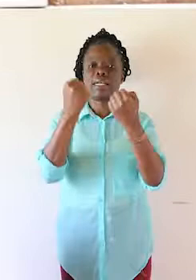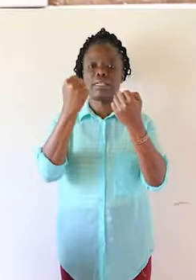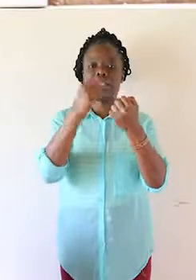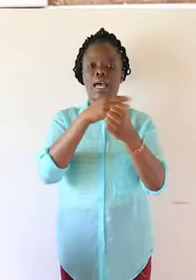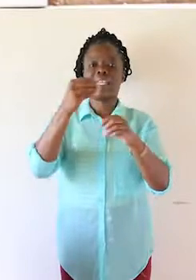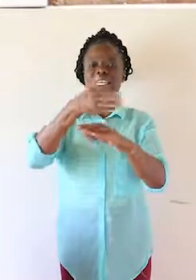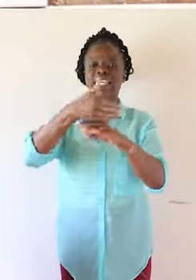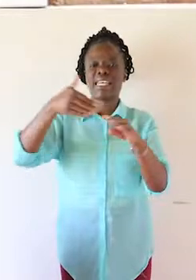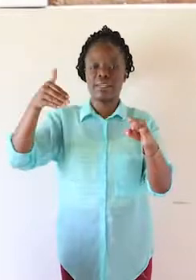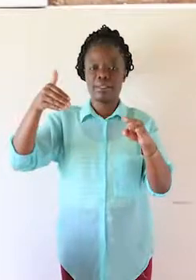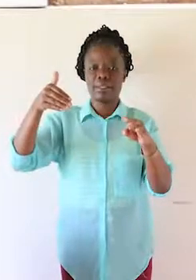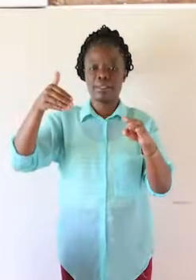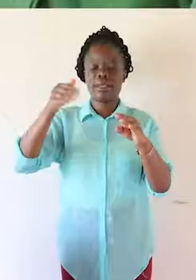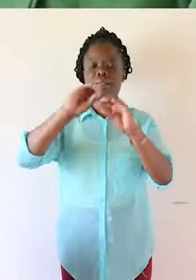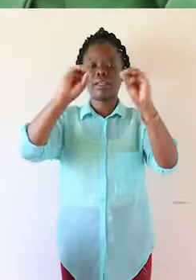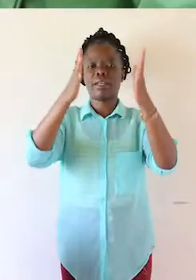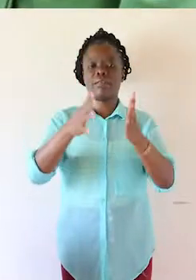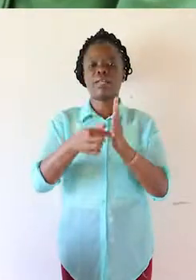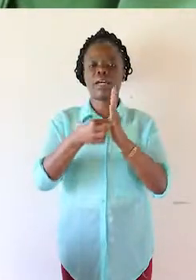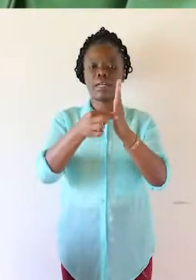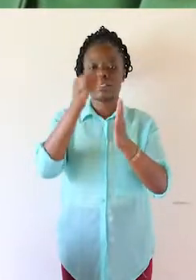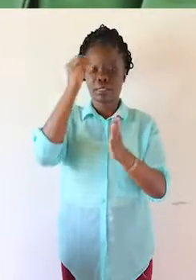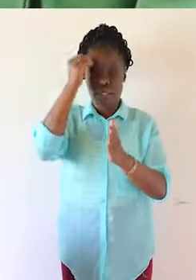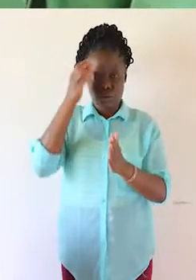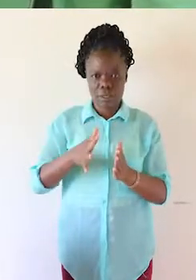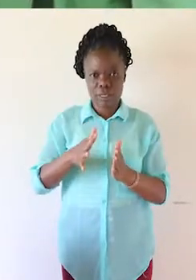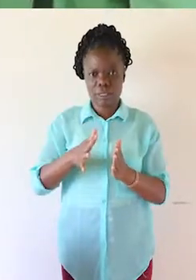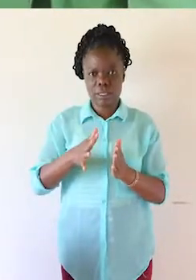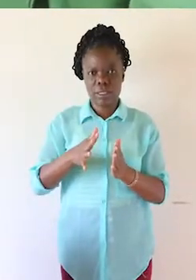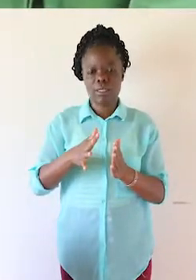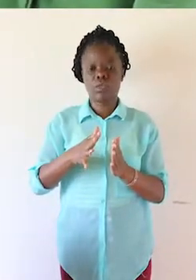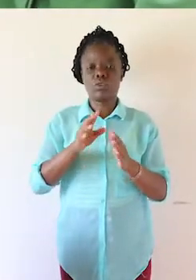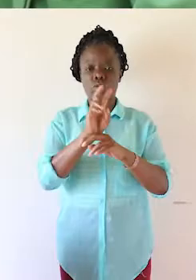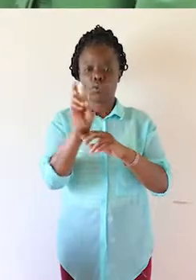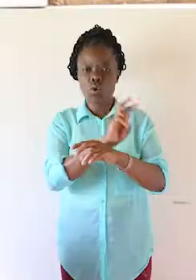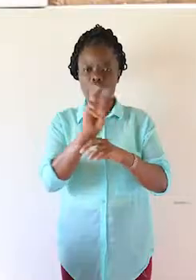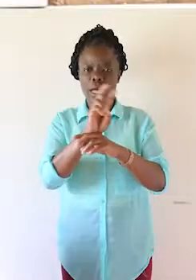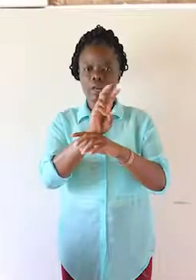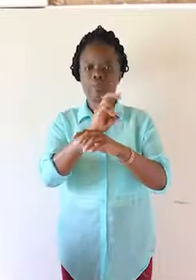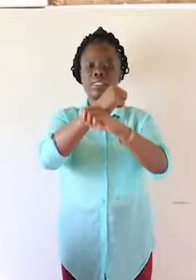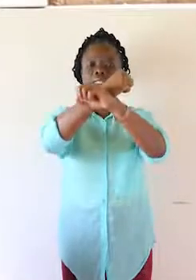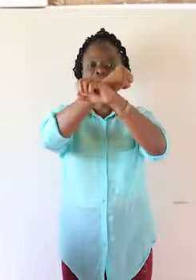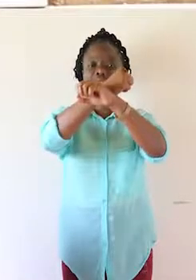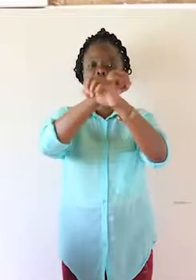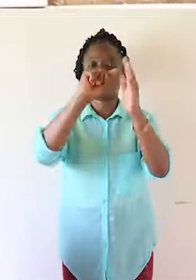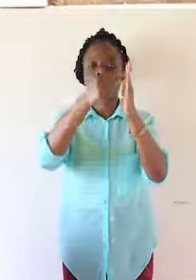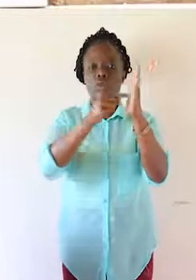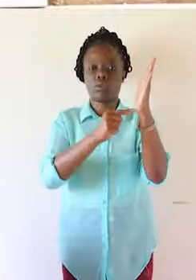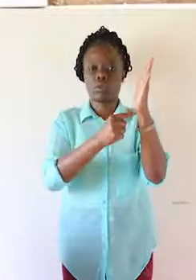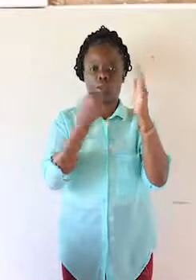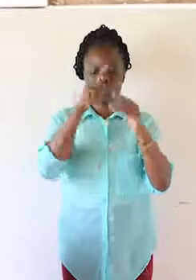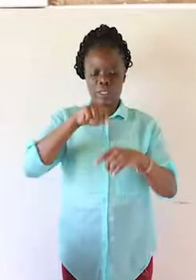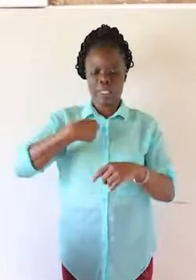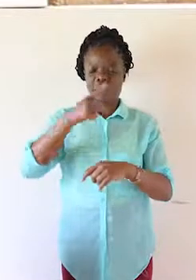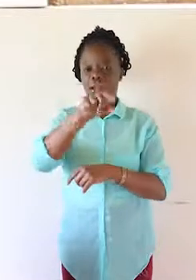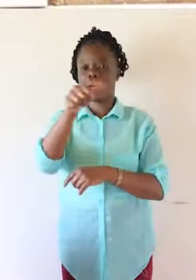accidents and injuries. The intervener guides the learner to observe safety precautions for